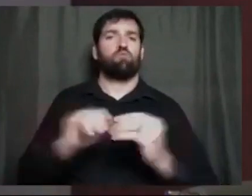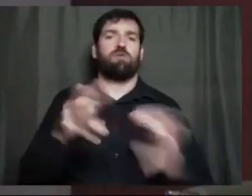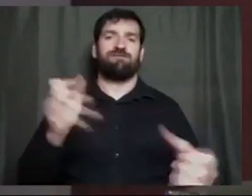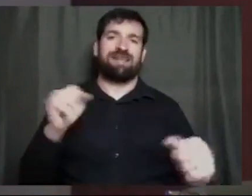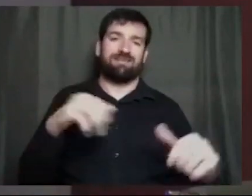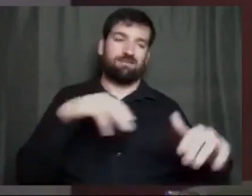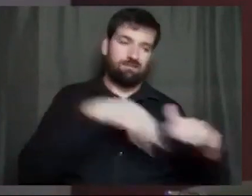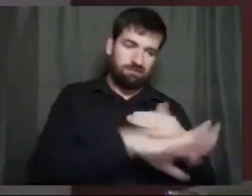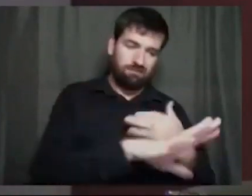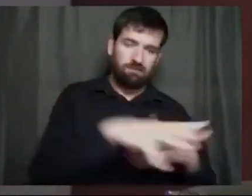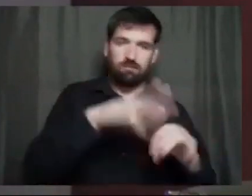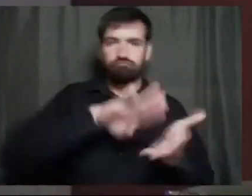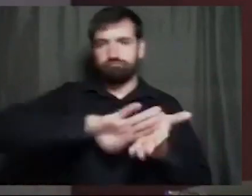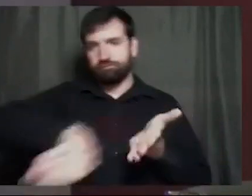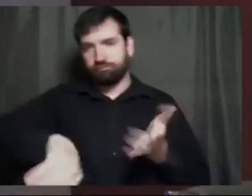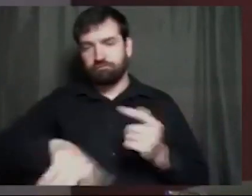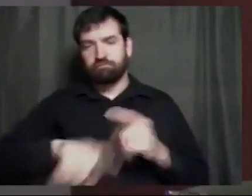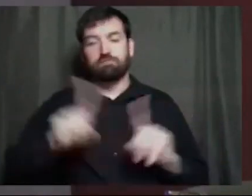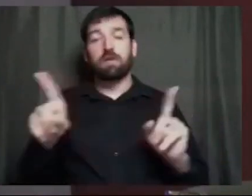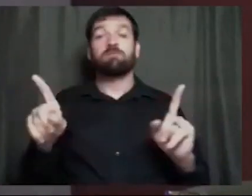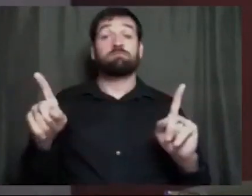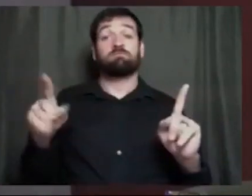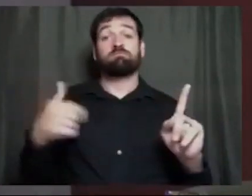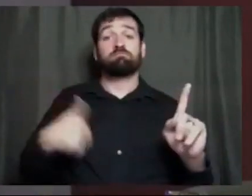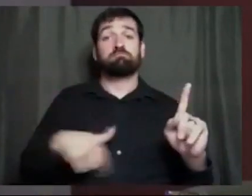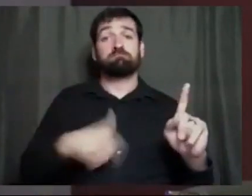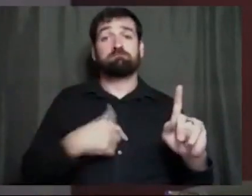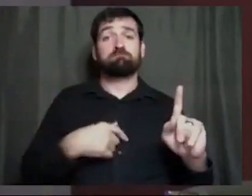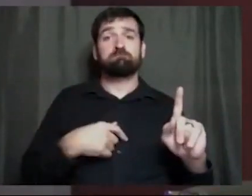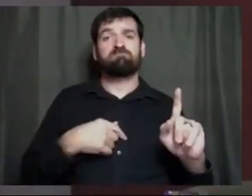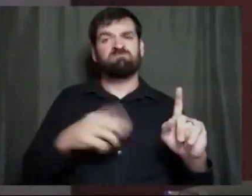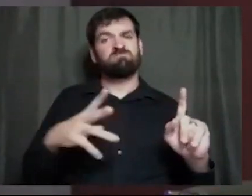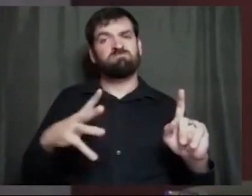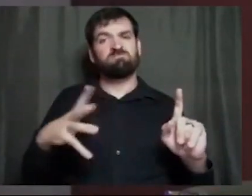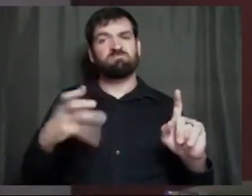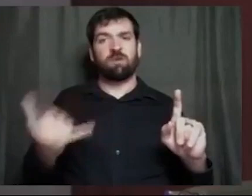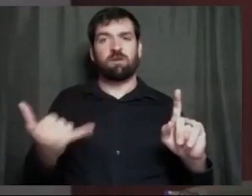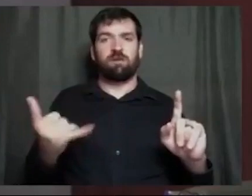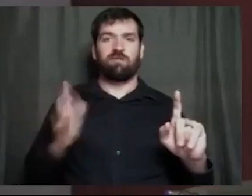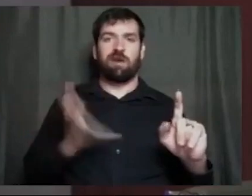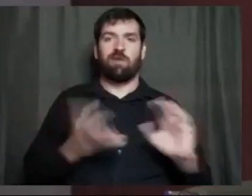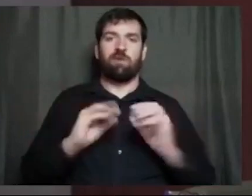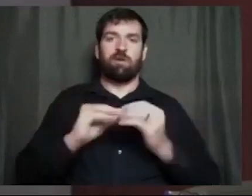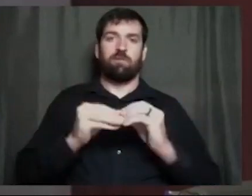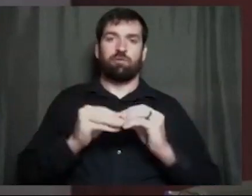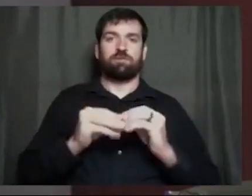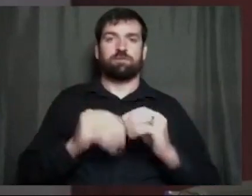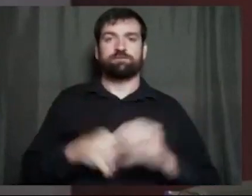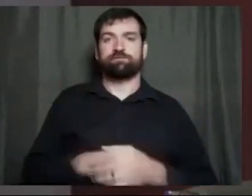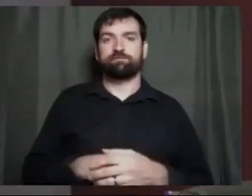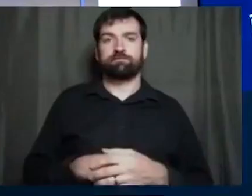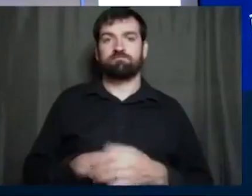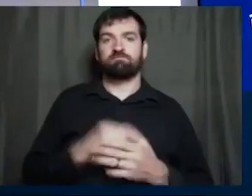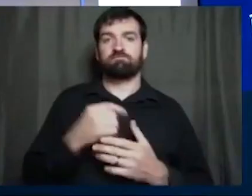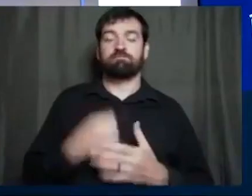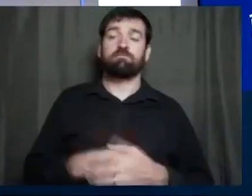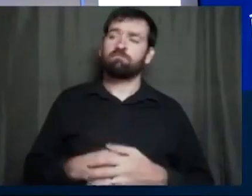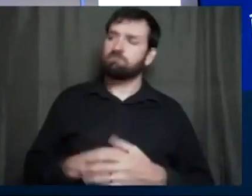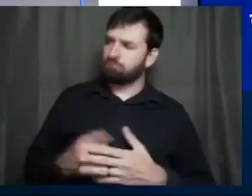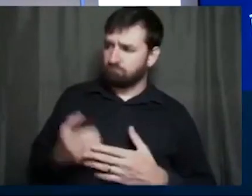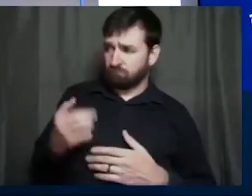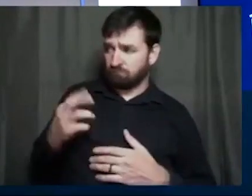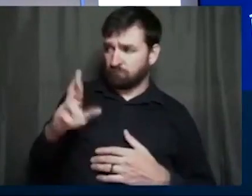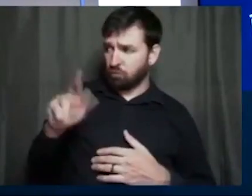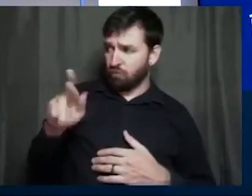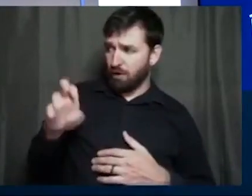are fine with where we are with our numbers and bed availability for the kids in our region. How rare is it, or not, for